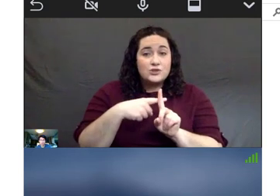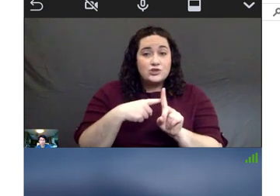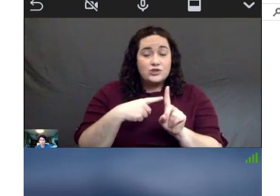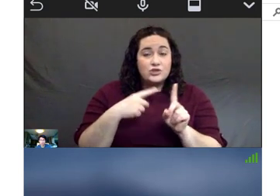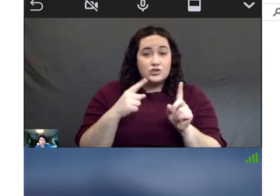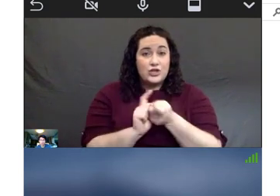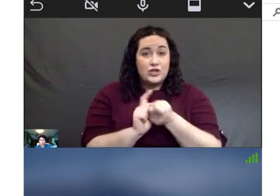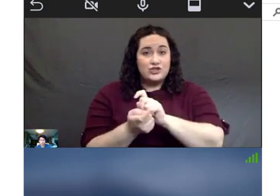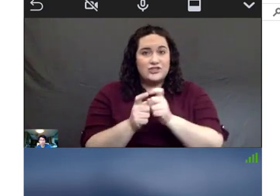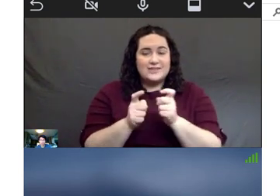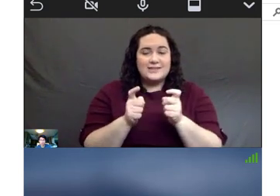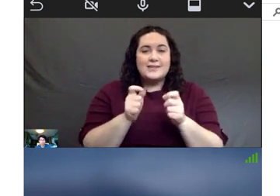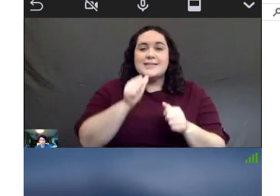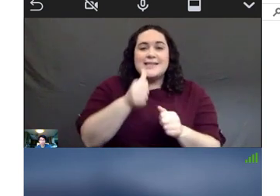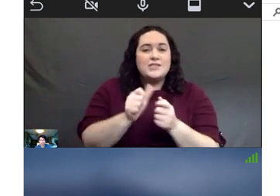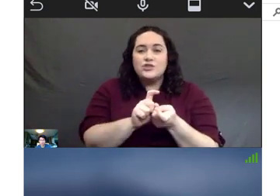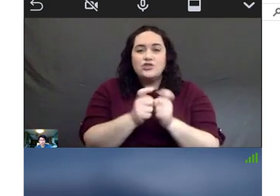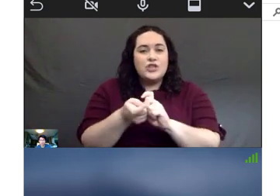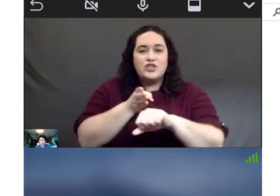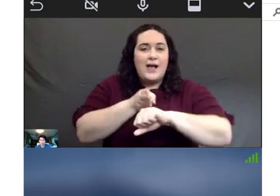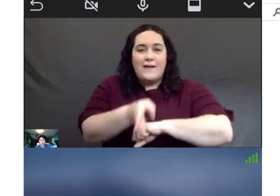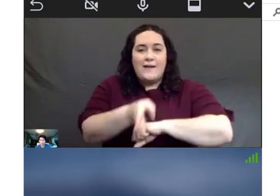region, once we pass the entrance length,